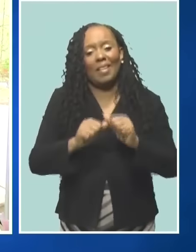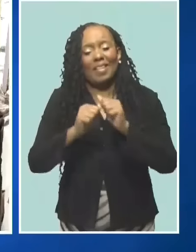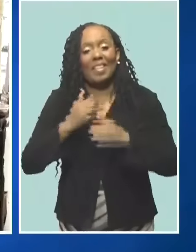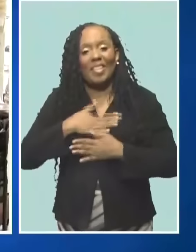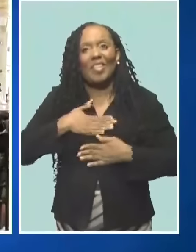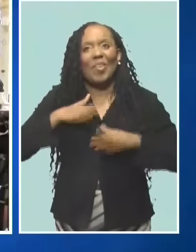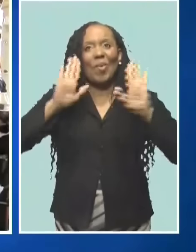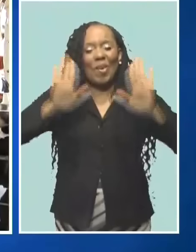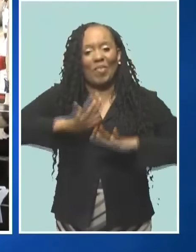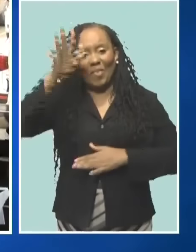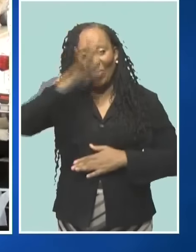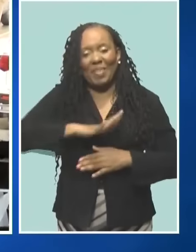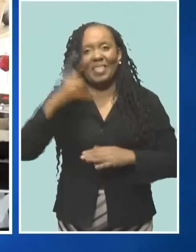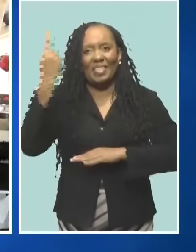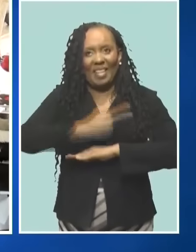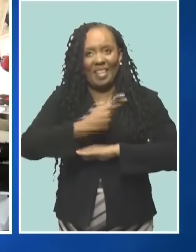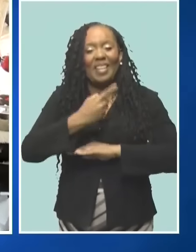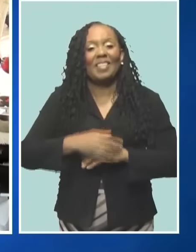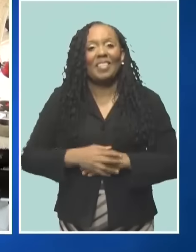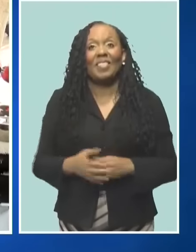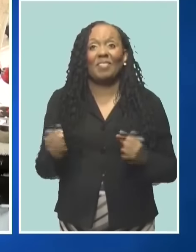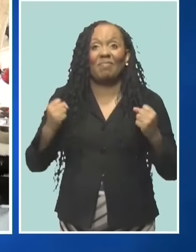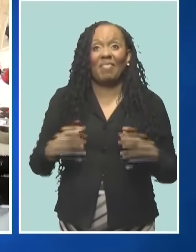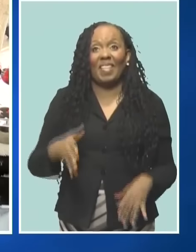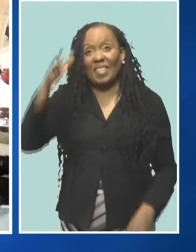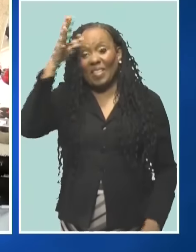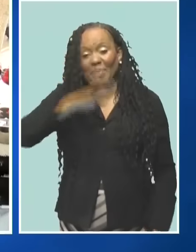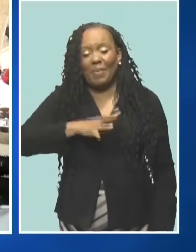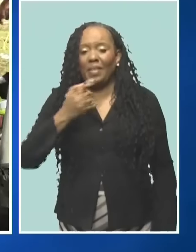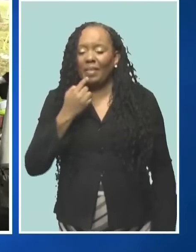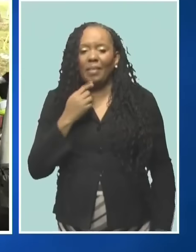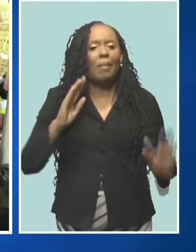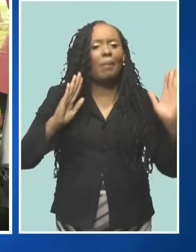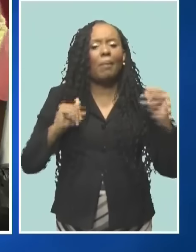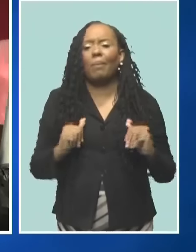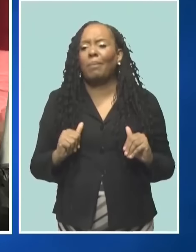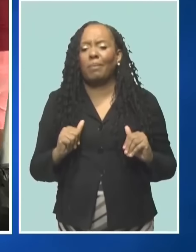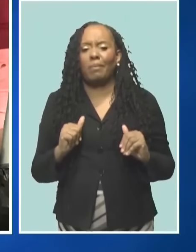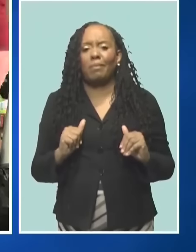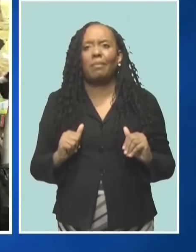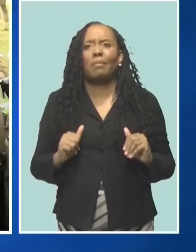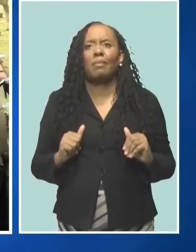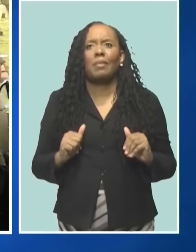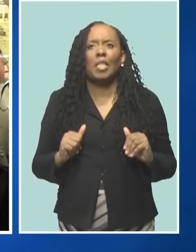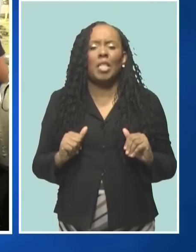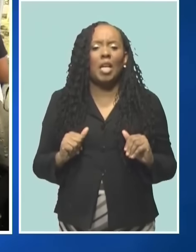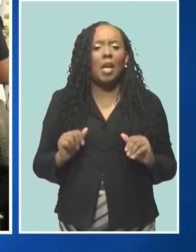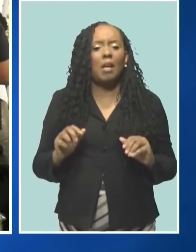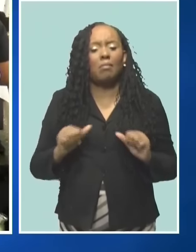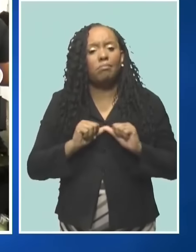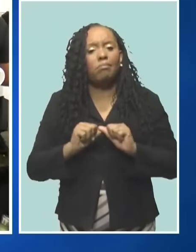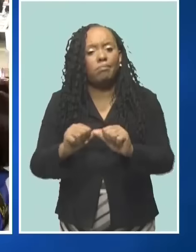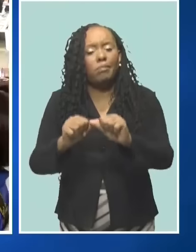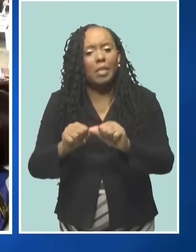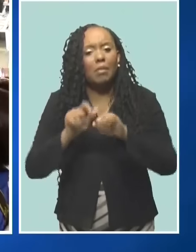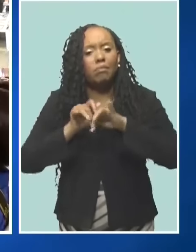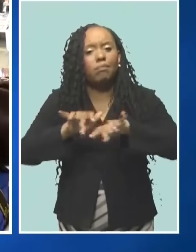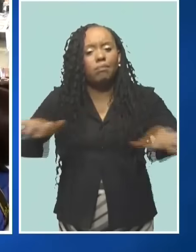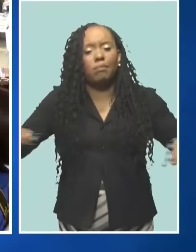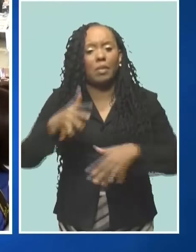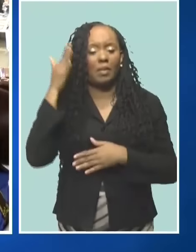Day. Many of the men who attended say they hope to see the initiative replicated in the future.